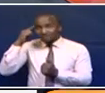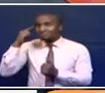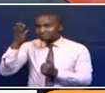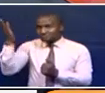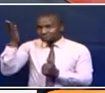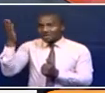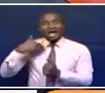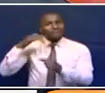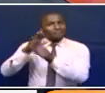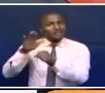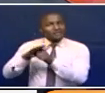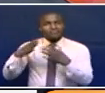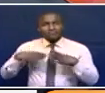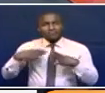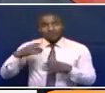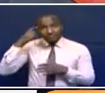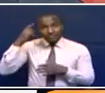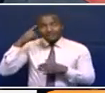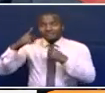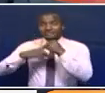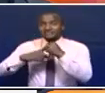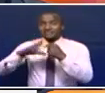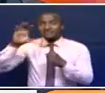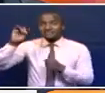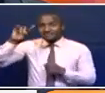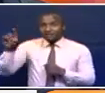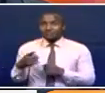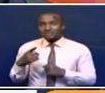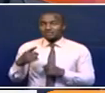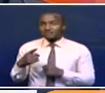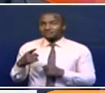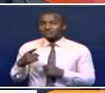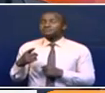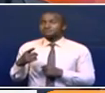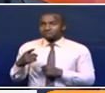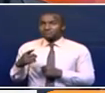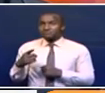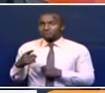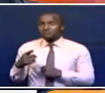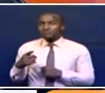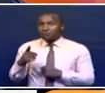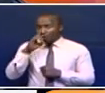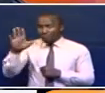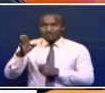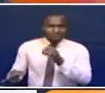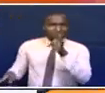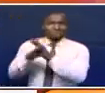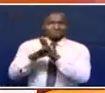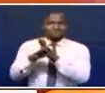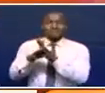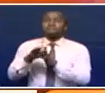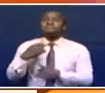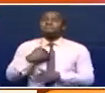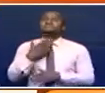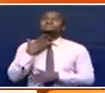there are many Kenyans. Remember, 650,000 of them were uprooted from what they call their homes. Mm-hmm. I want to ask you,